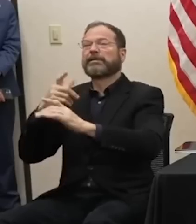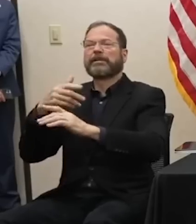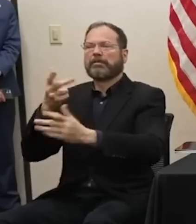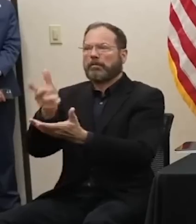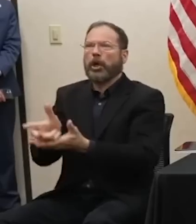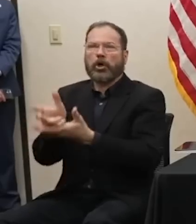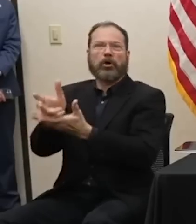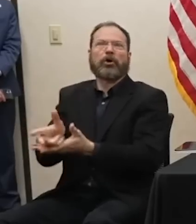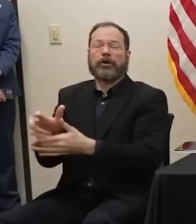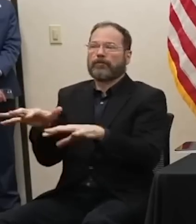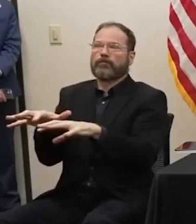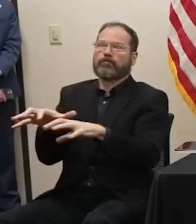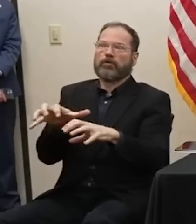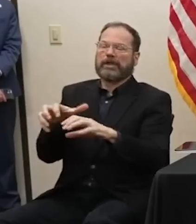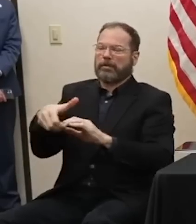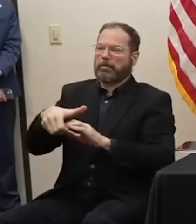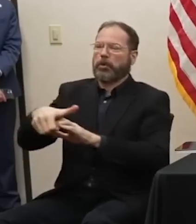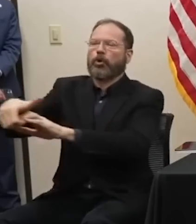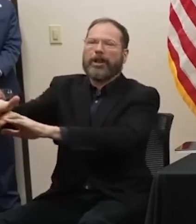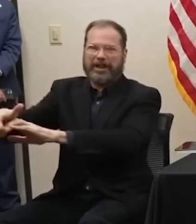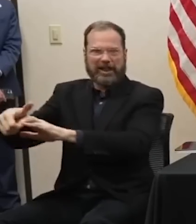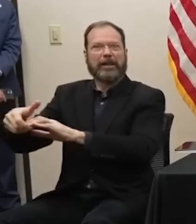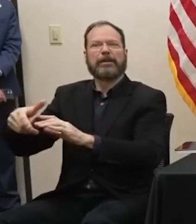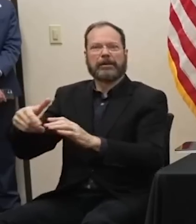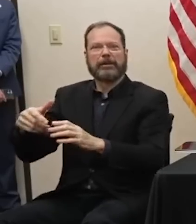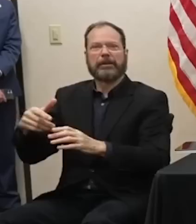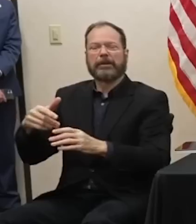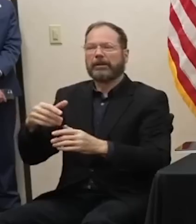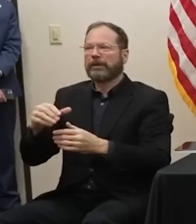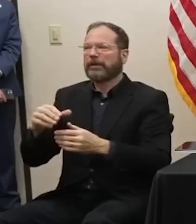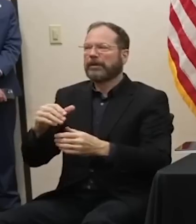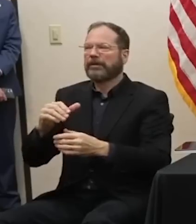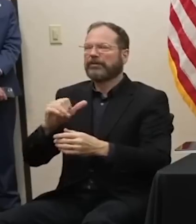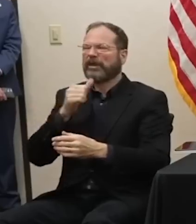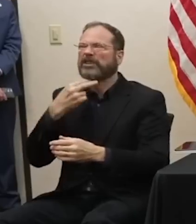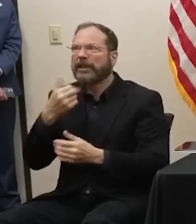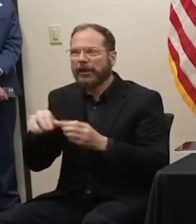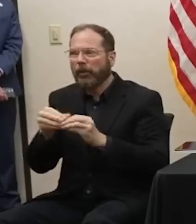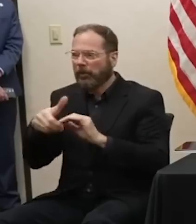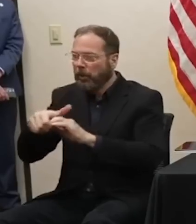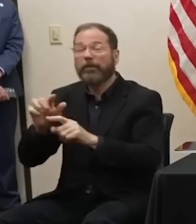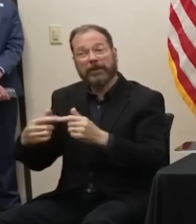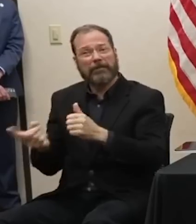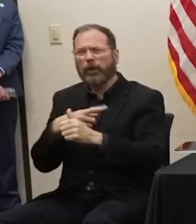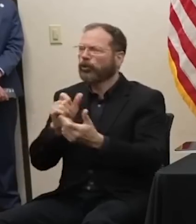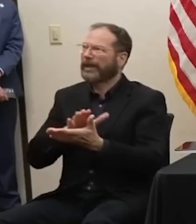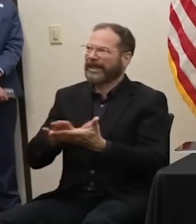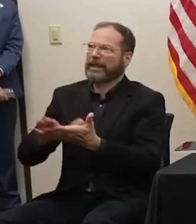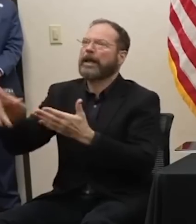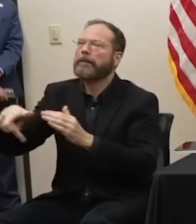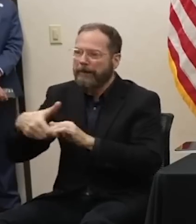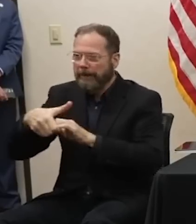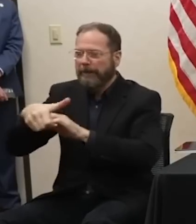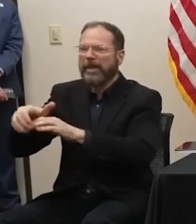that have maybe been parked and are freezing over to get them unstuck, if you will, and moving along. But the first thing